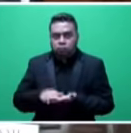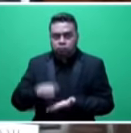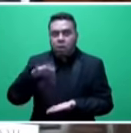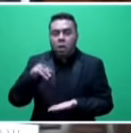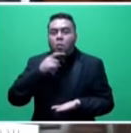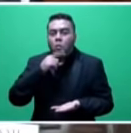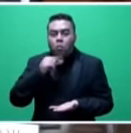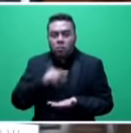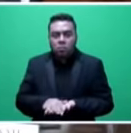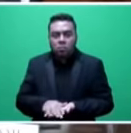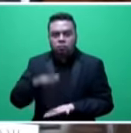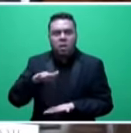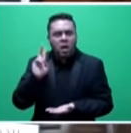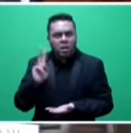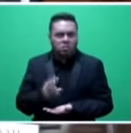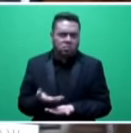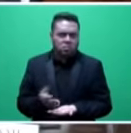billion announced in the previous one.